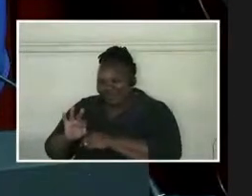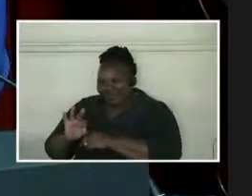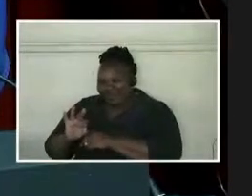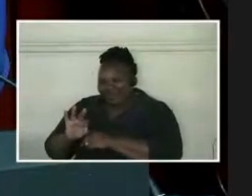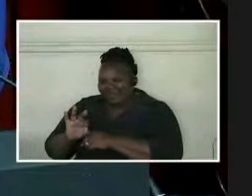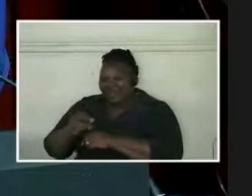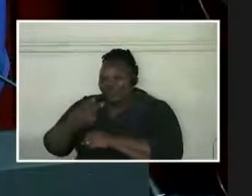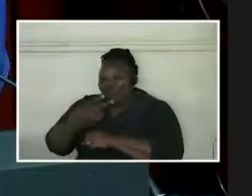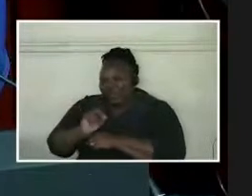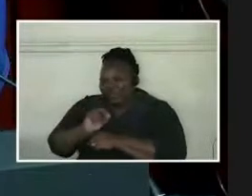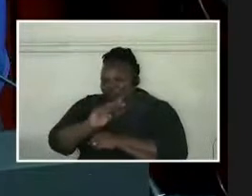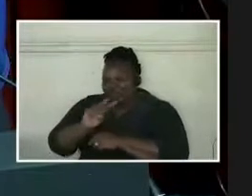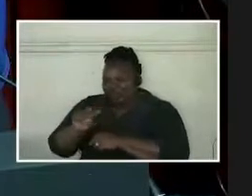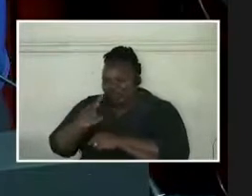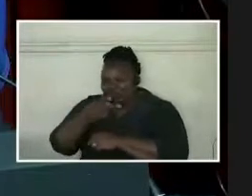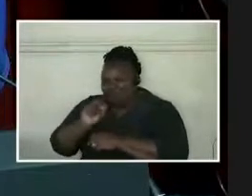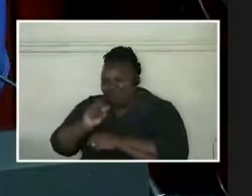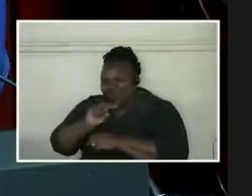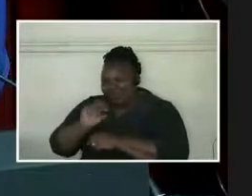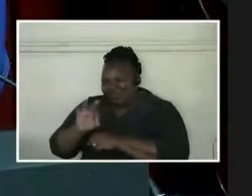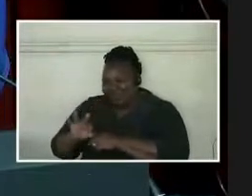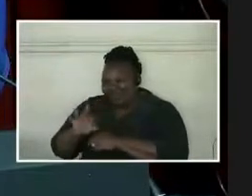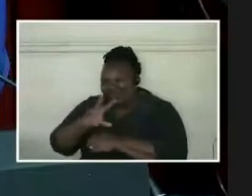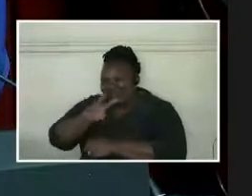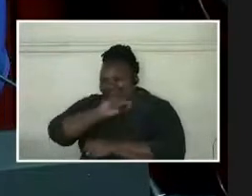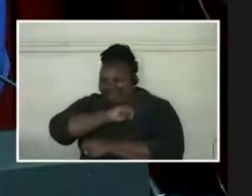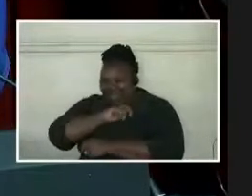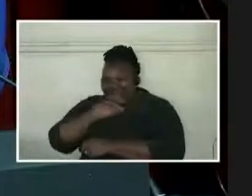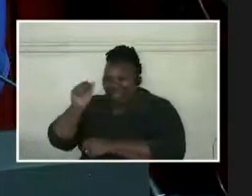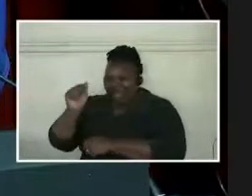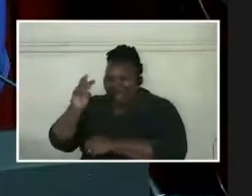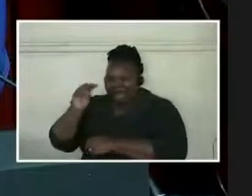2223 financially the case